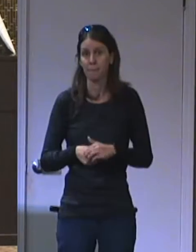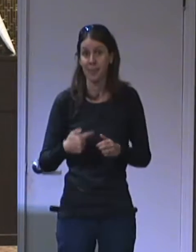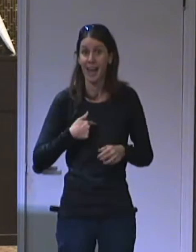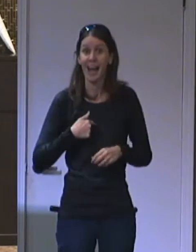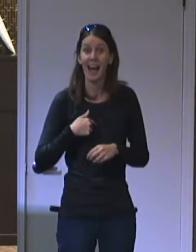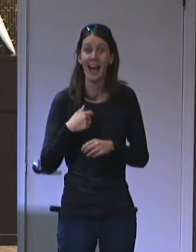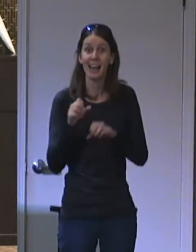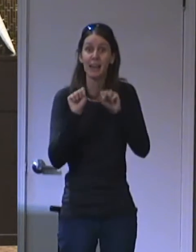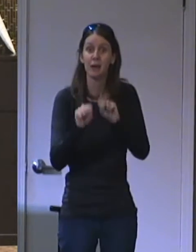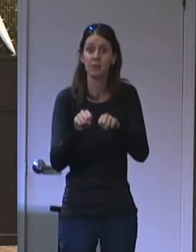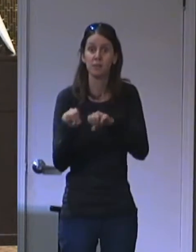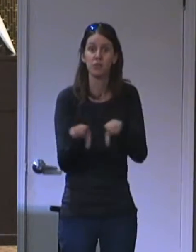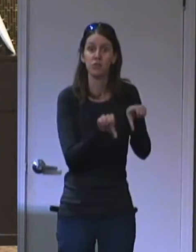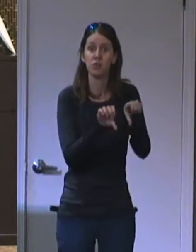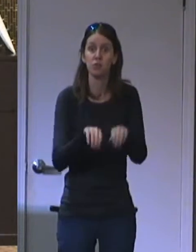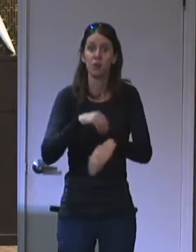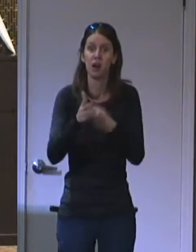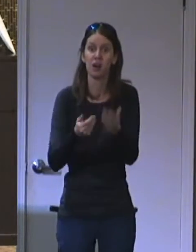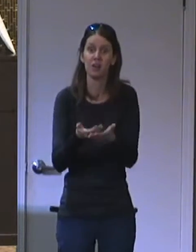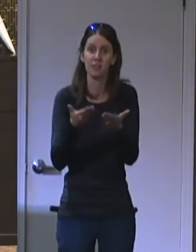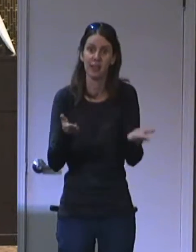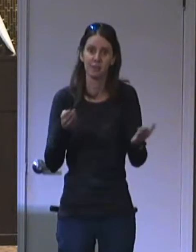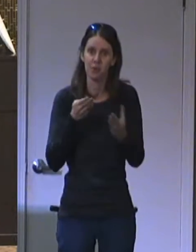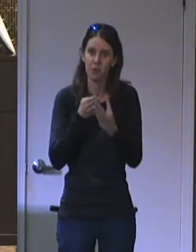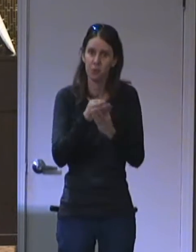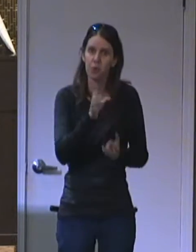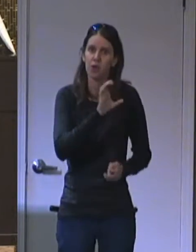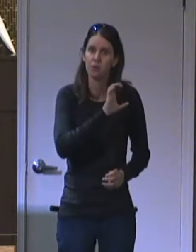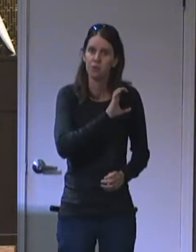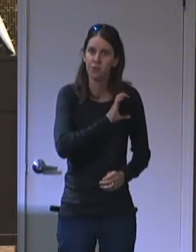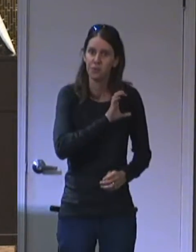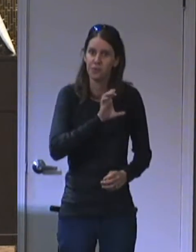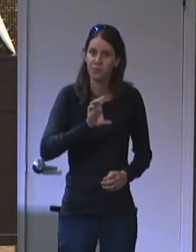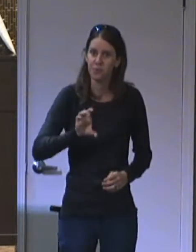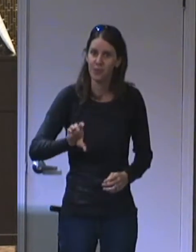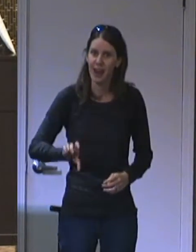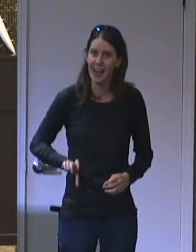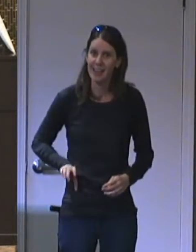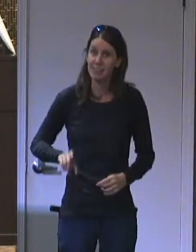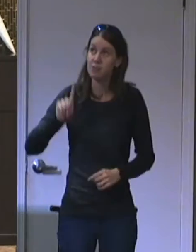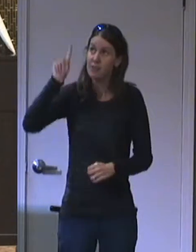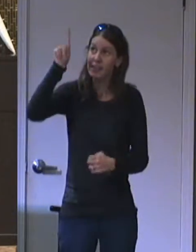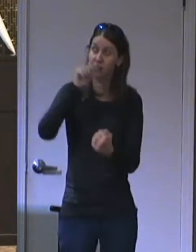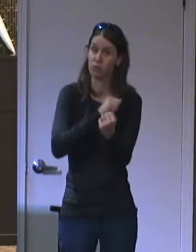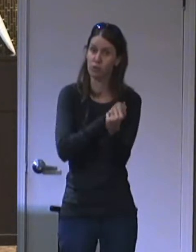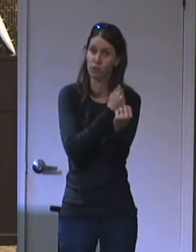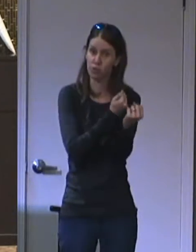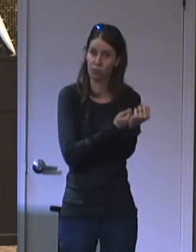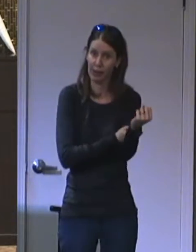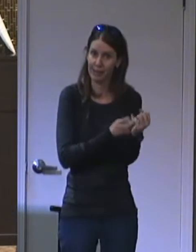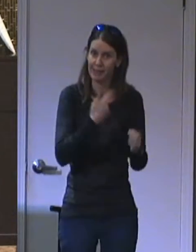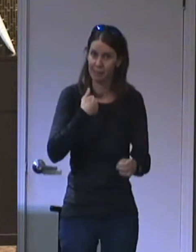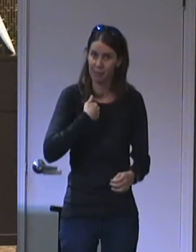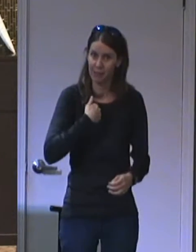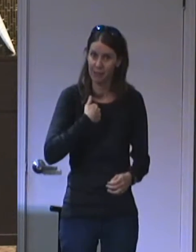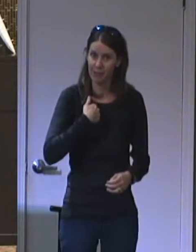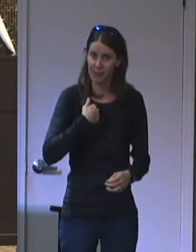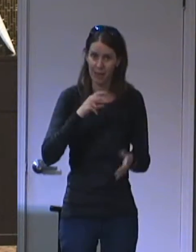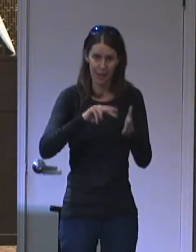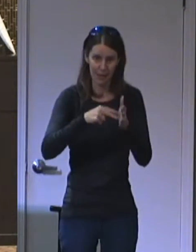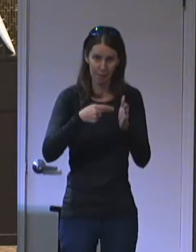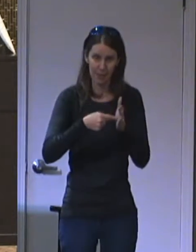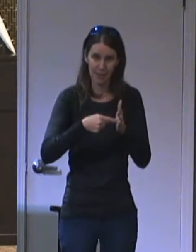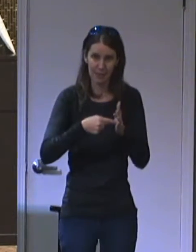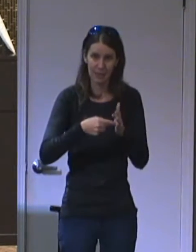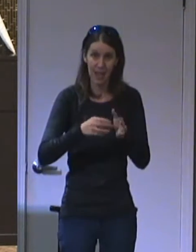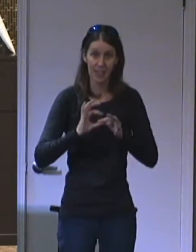I can do all things through Christ, which strengthens me. That means I need to keep